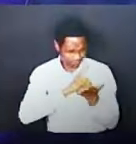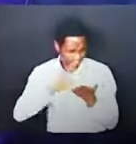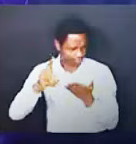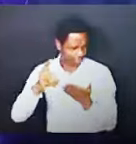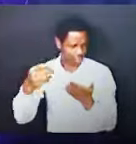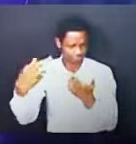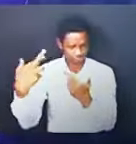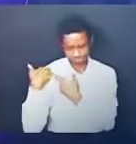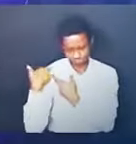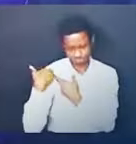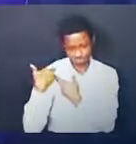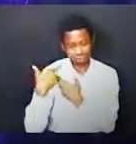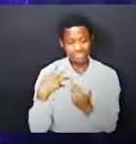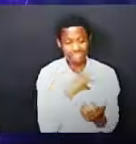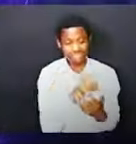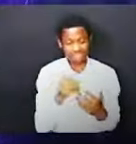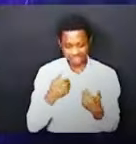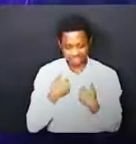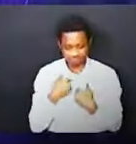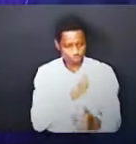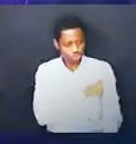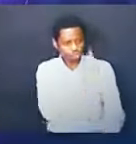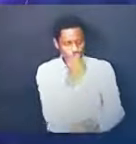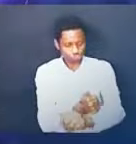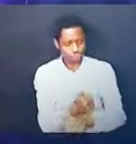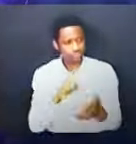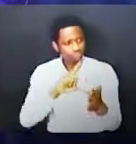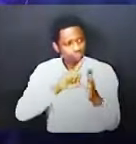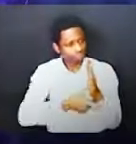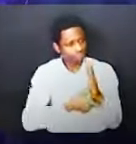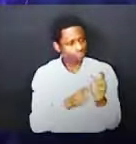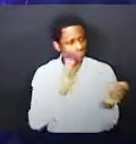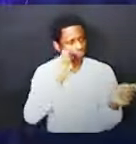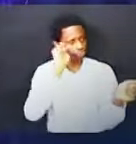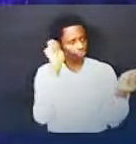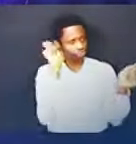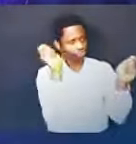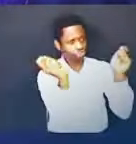mandate. An authority to bring their world